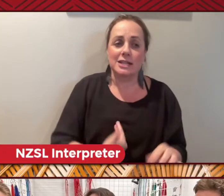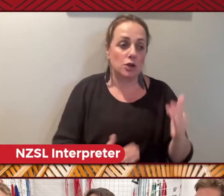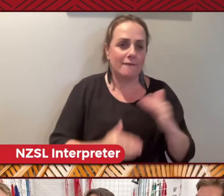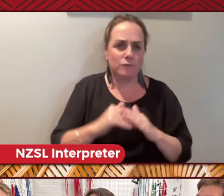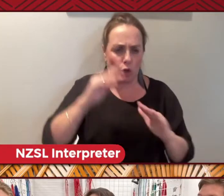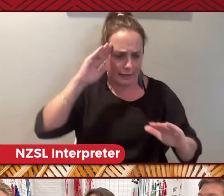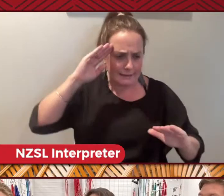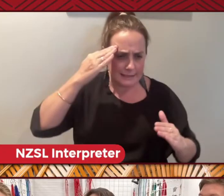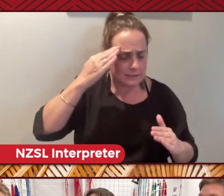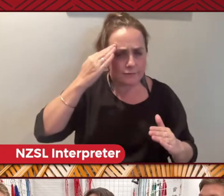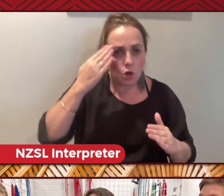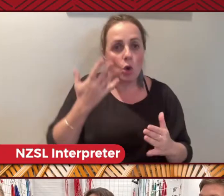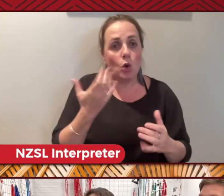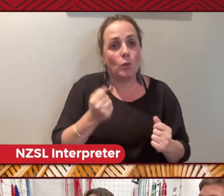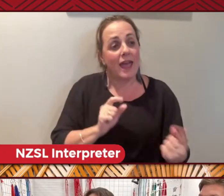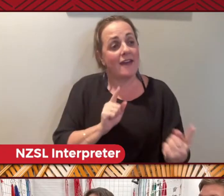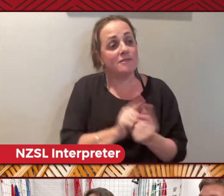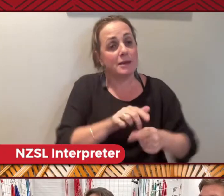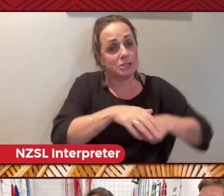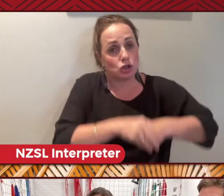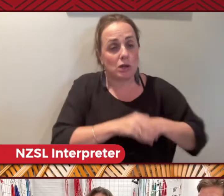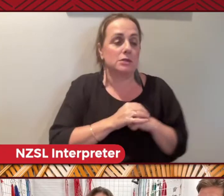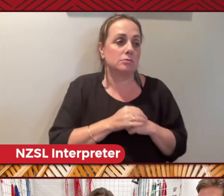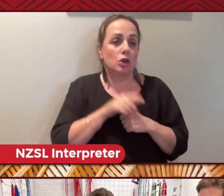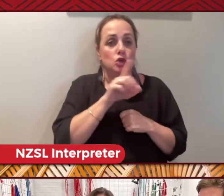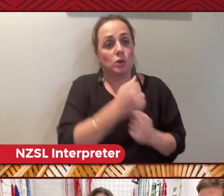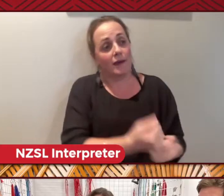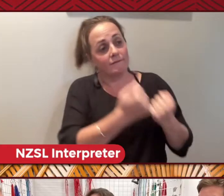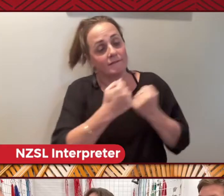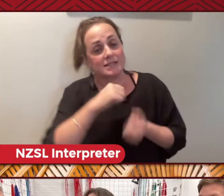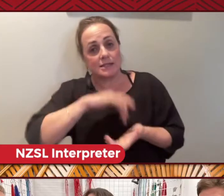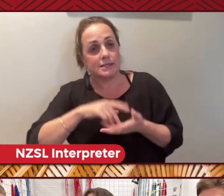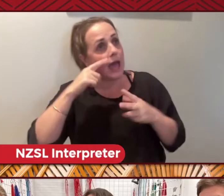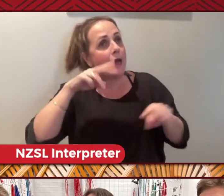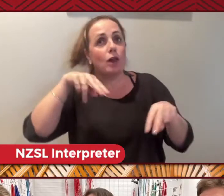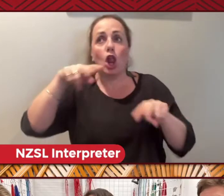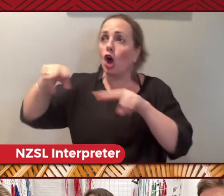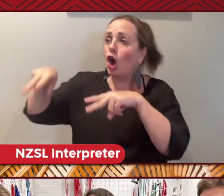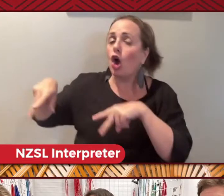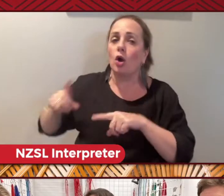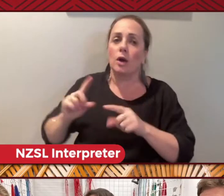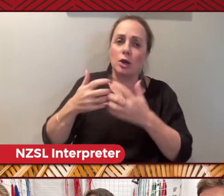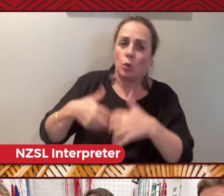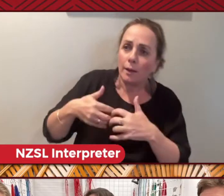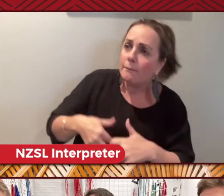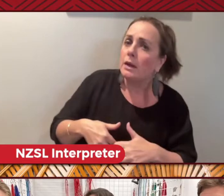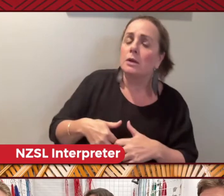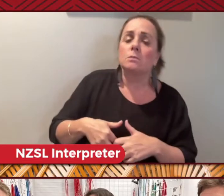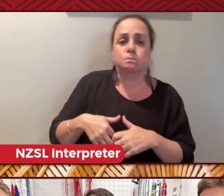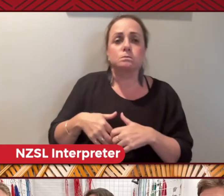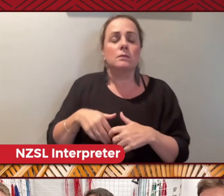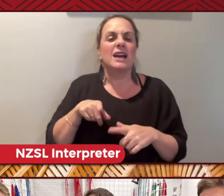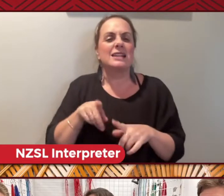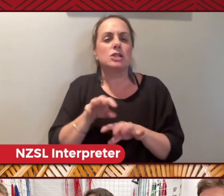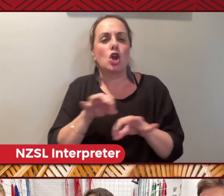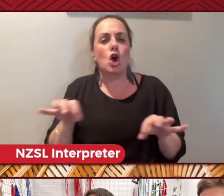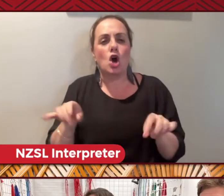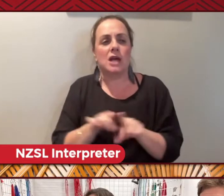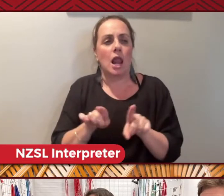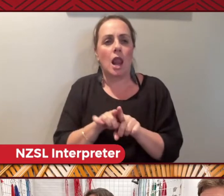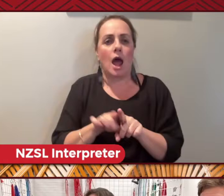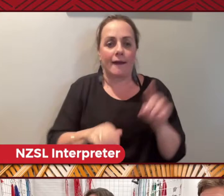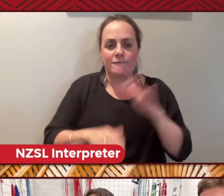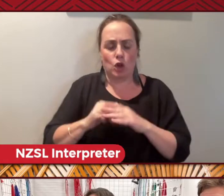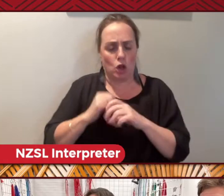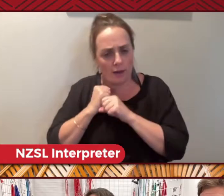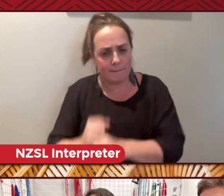intensive. We do lots of meet and greets. You can come to the centre and have a look around and have a look at the equipment and things like that. It's not a full